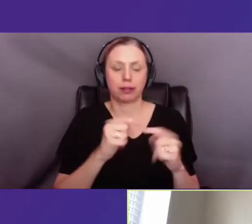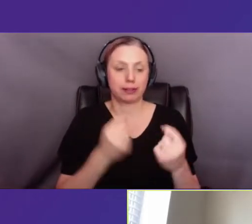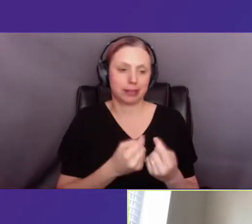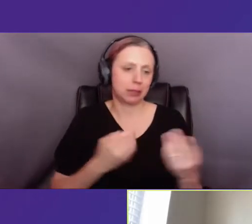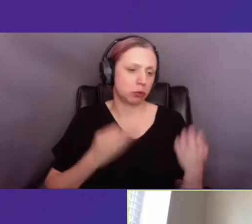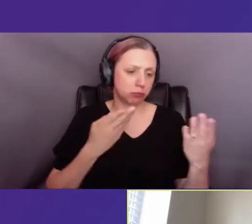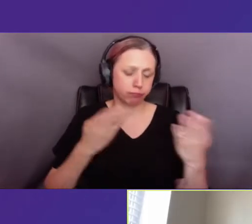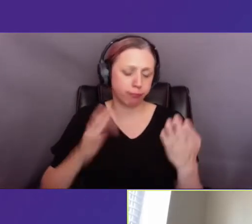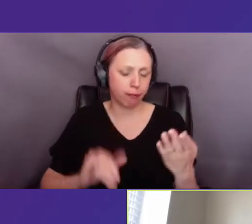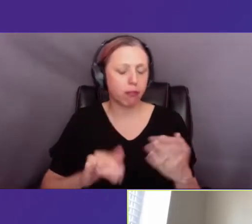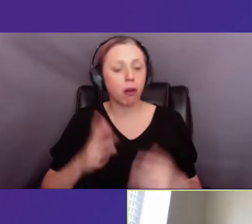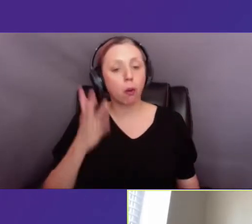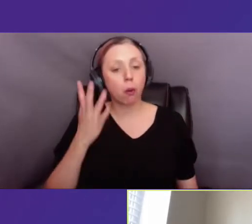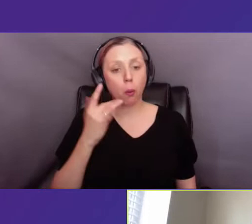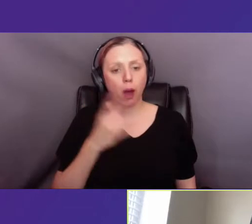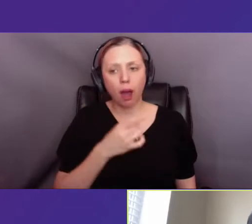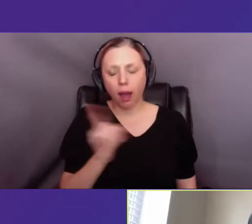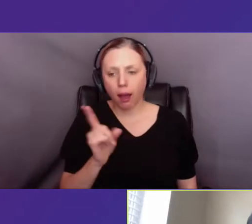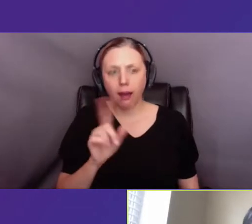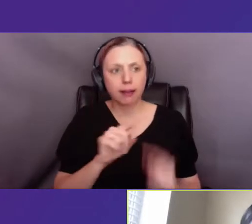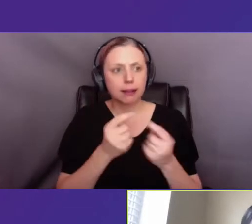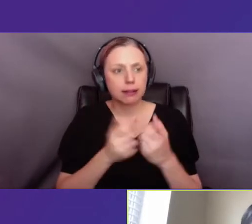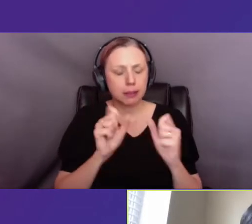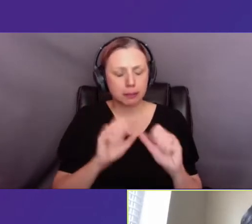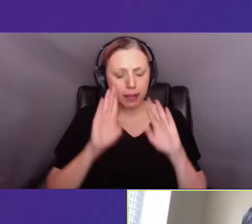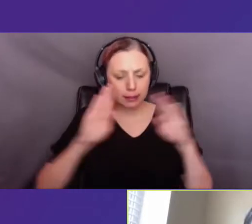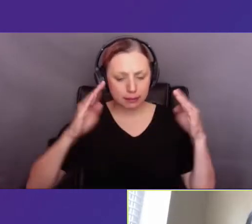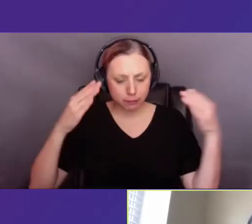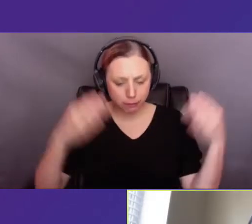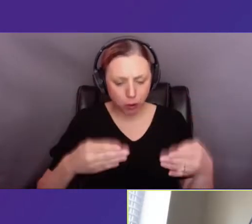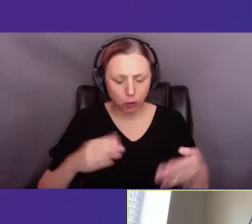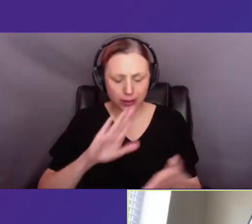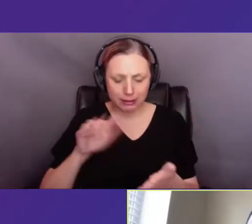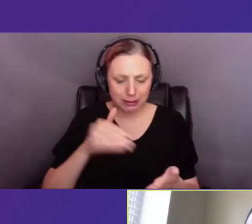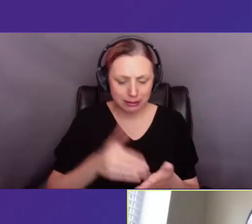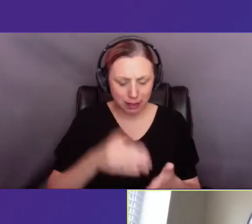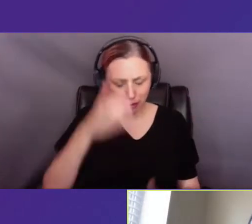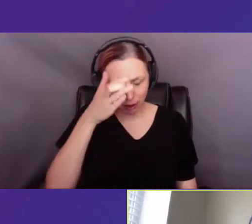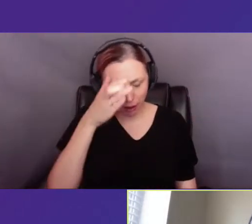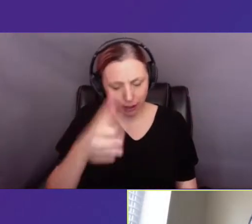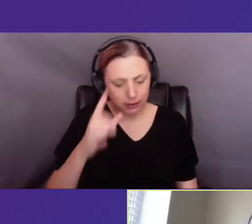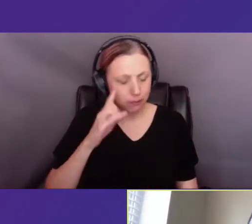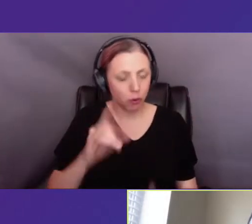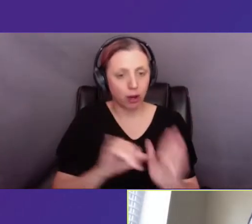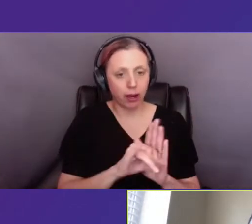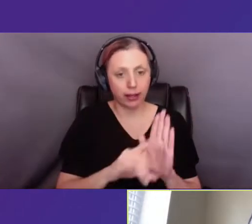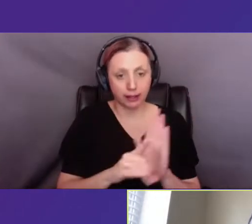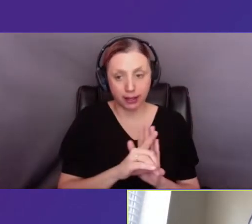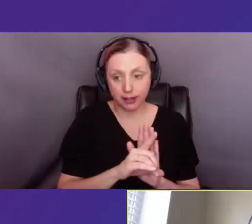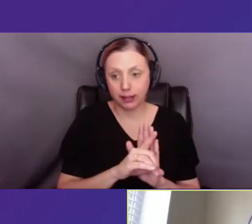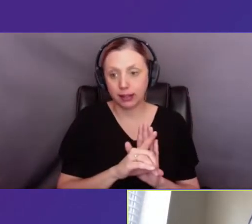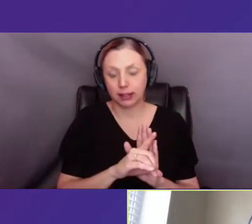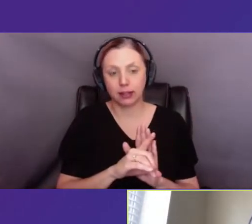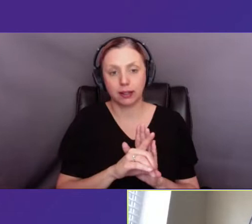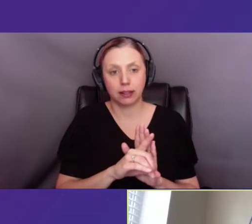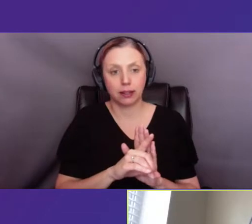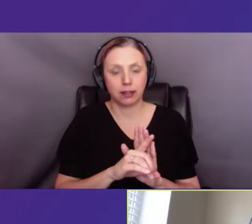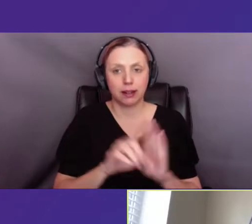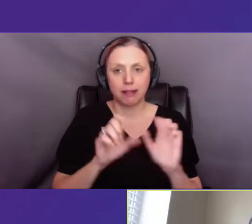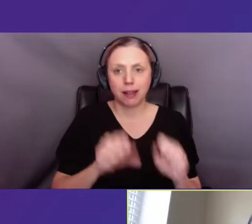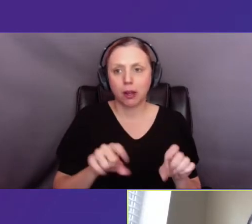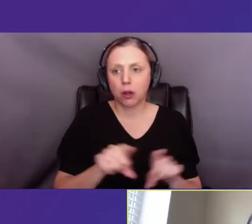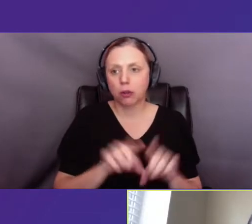to allow them to center and focus in on these concepts of identity, these concepts of, you